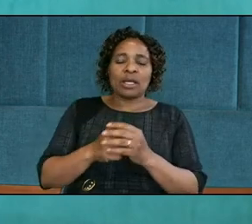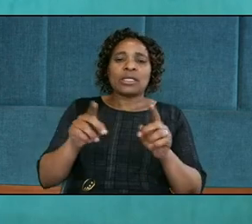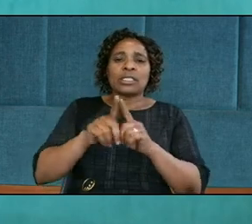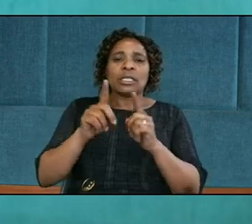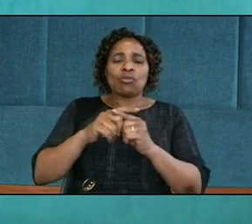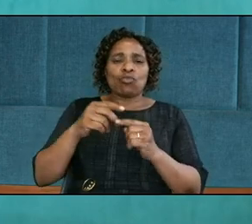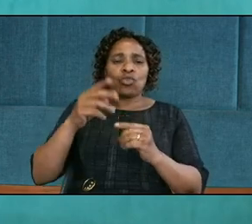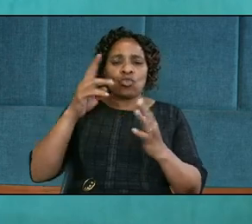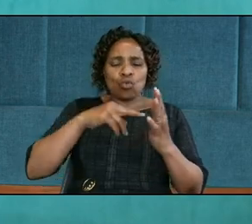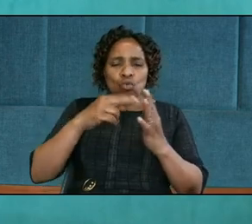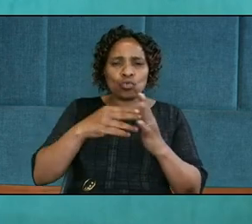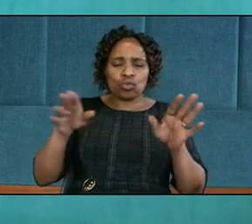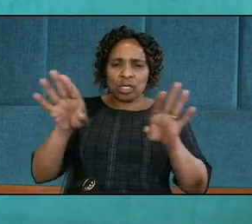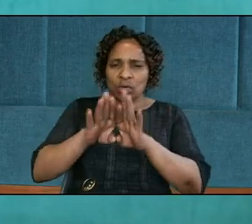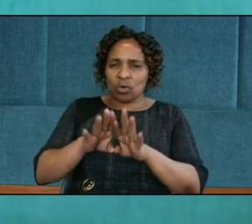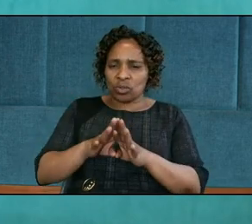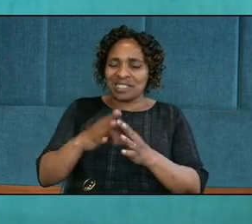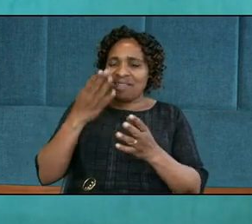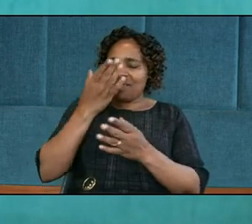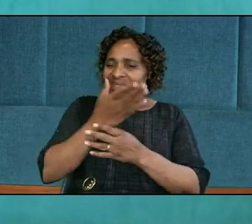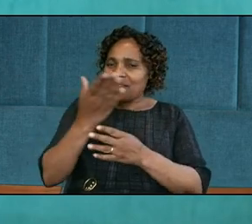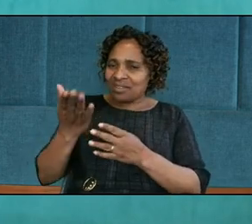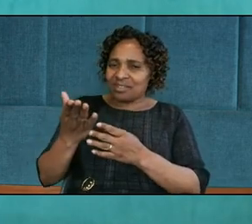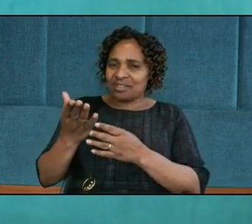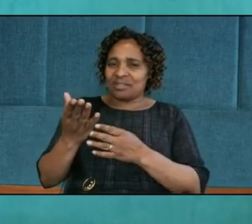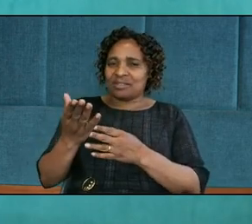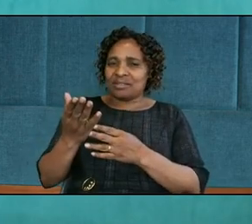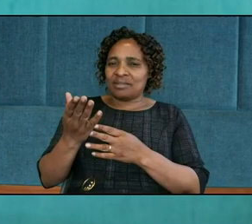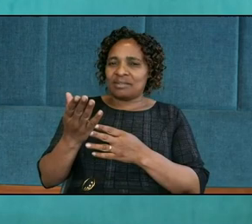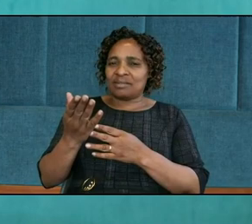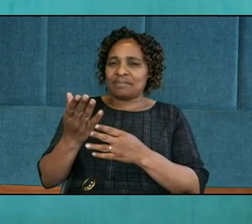look to close, there is